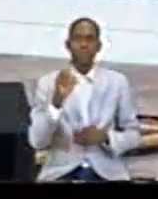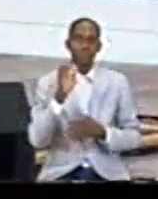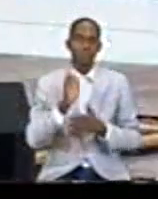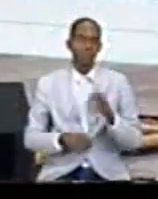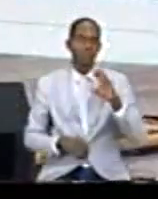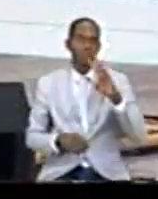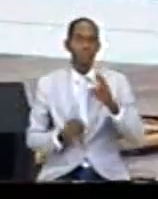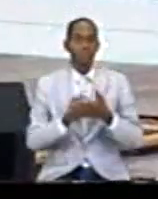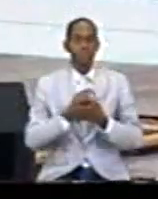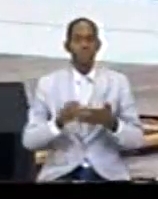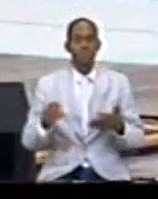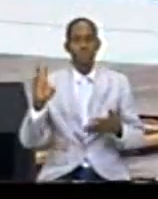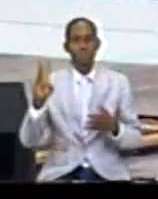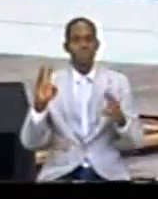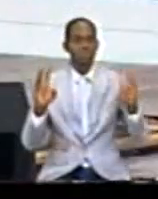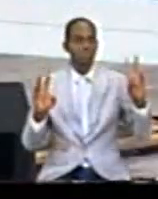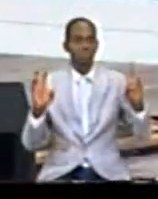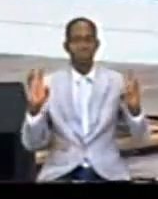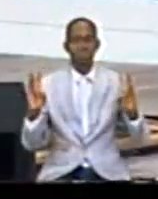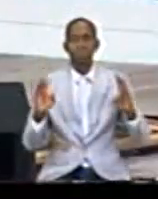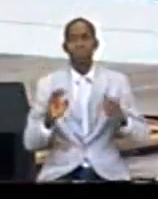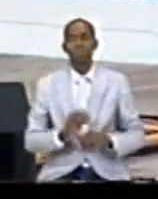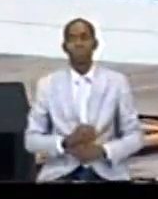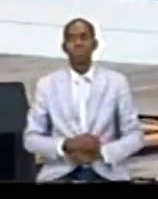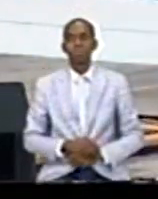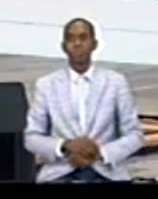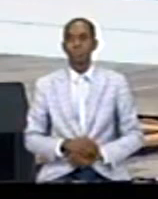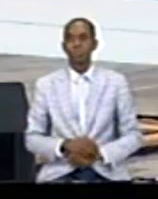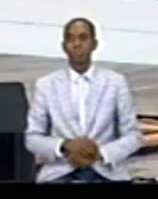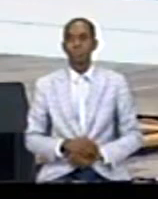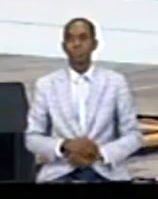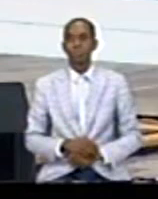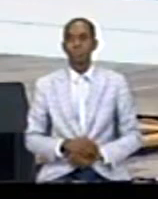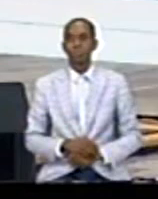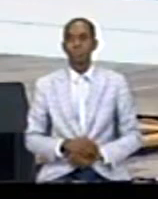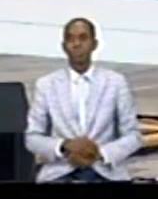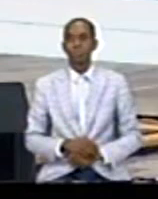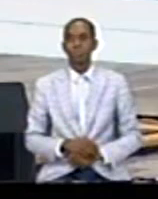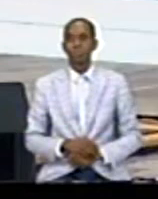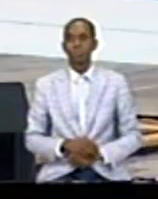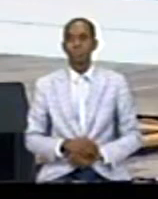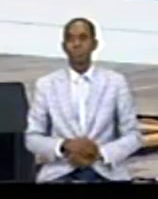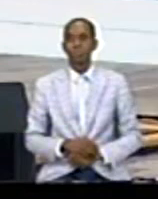verse 6. Romans chapter 6, we're reading from